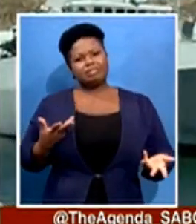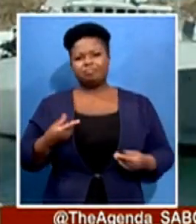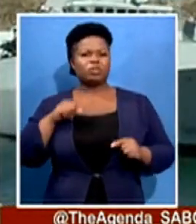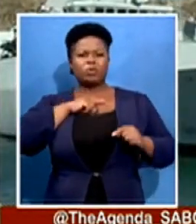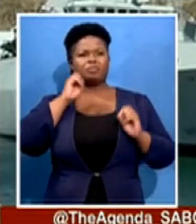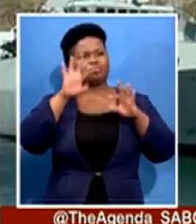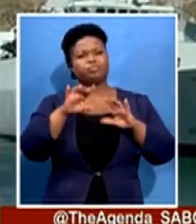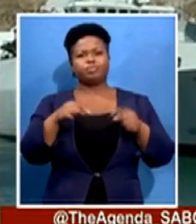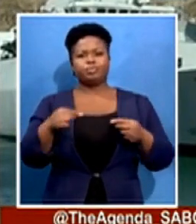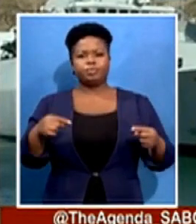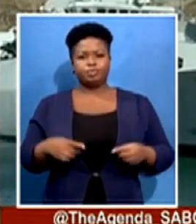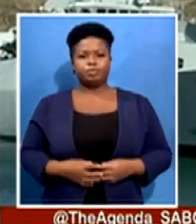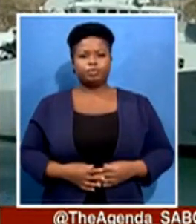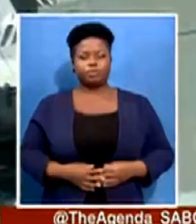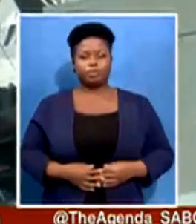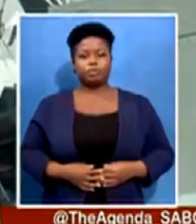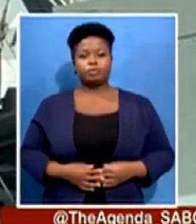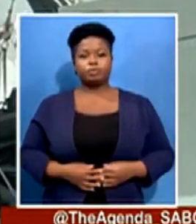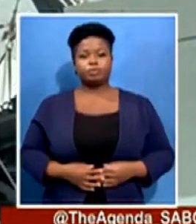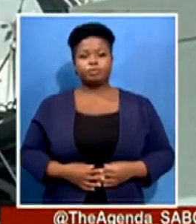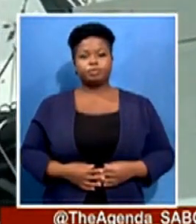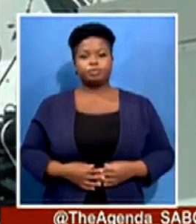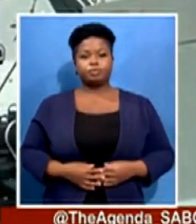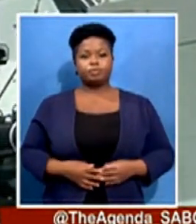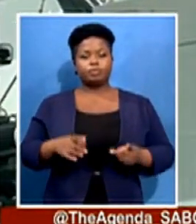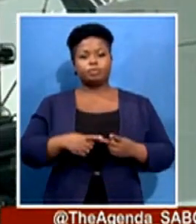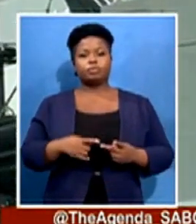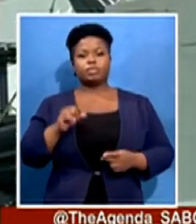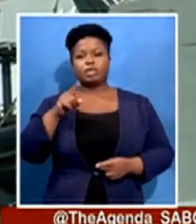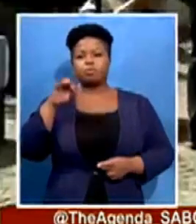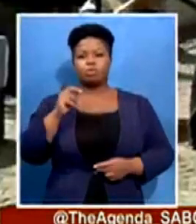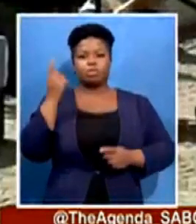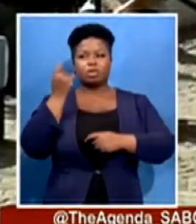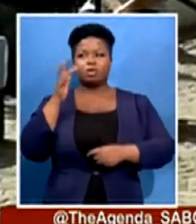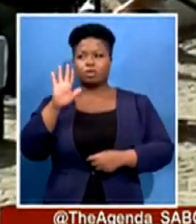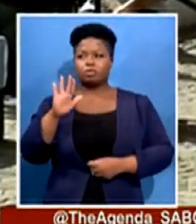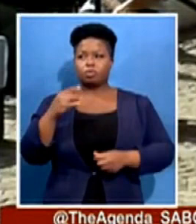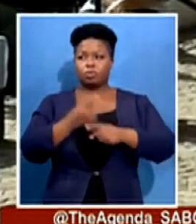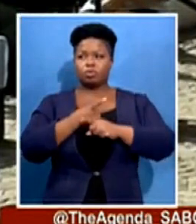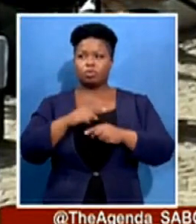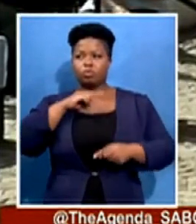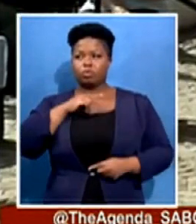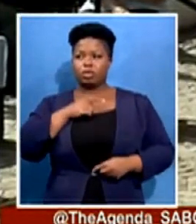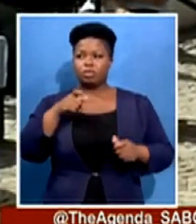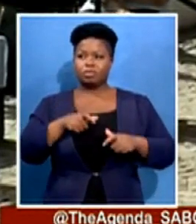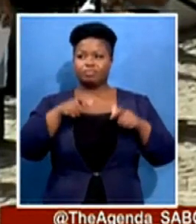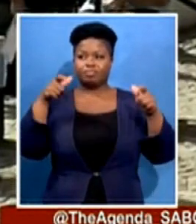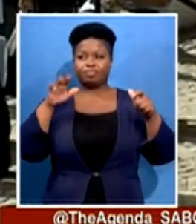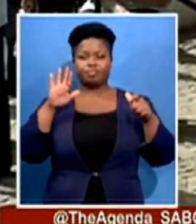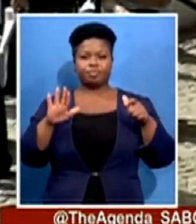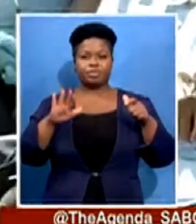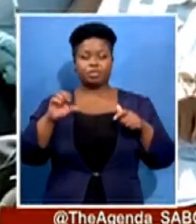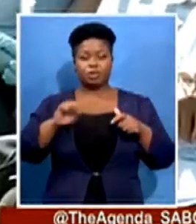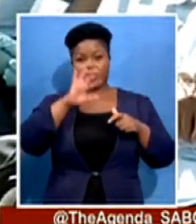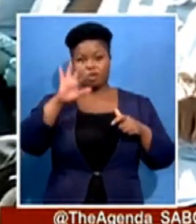buggy. Simonstown is rich in maritime history and home to the largest naval base in South Africa. But some believe not enough has been done